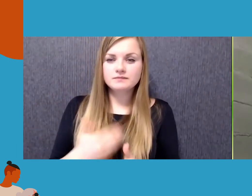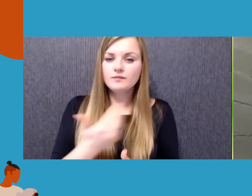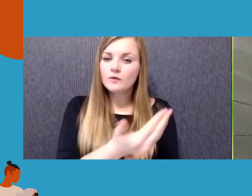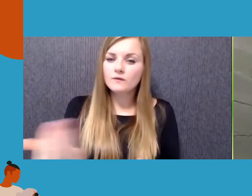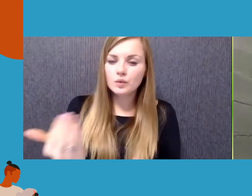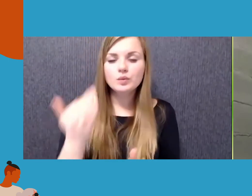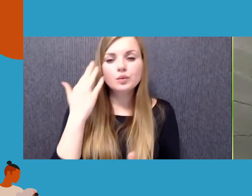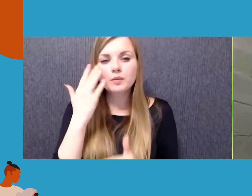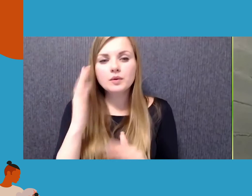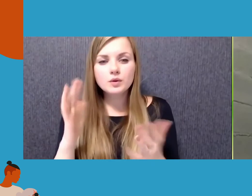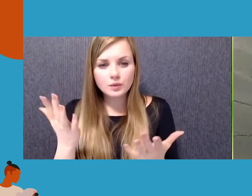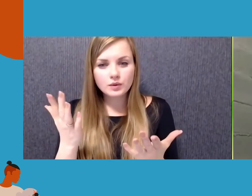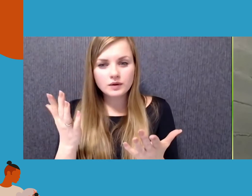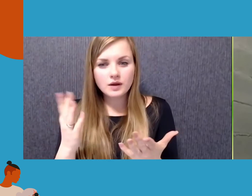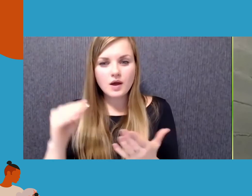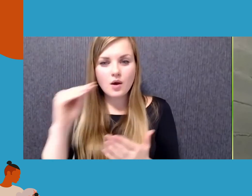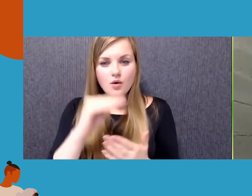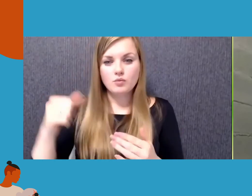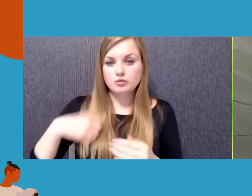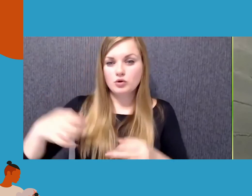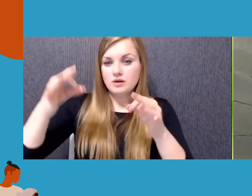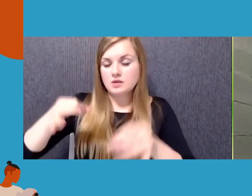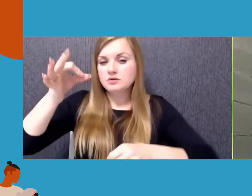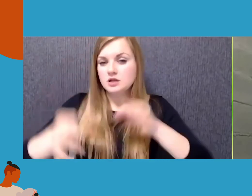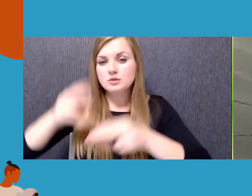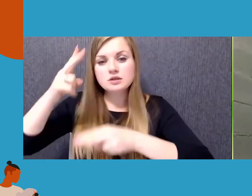panelists. What do you think